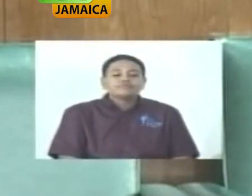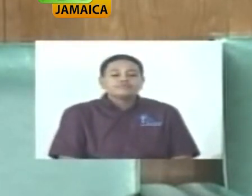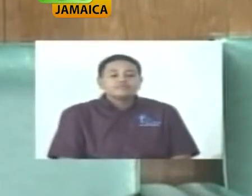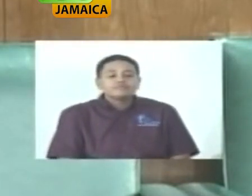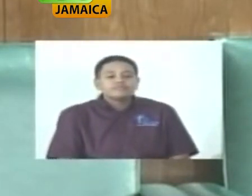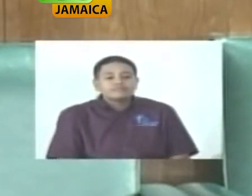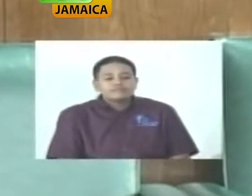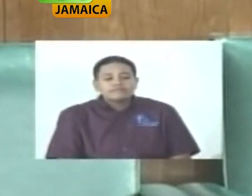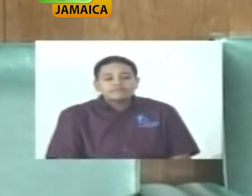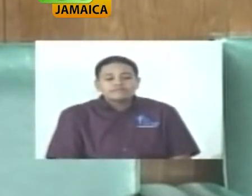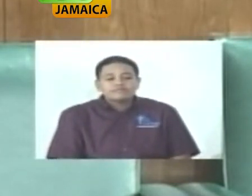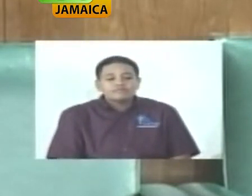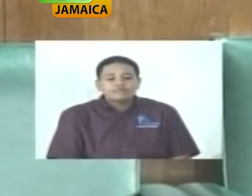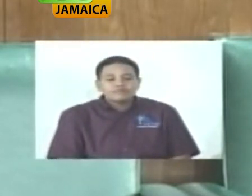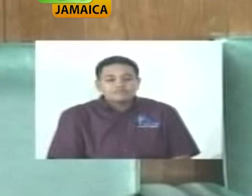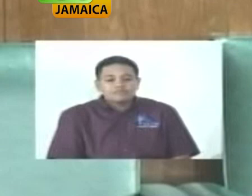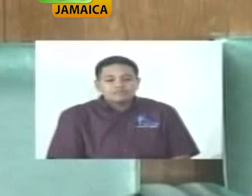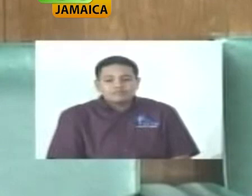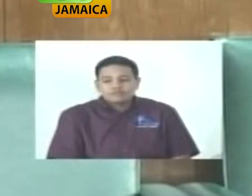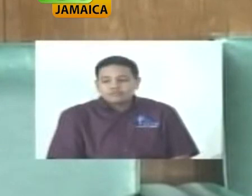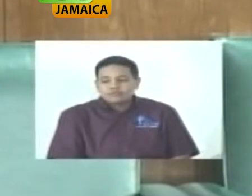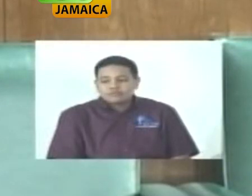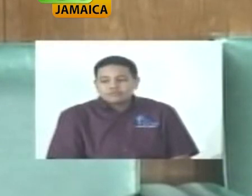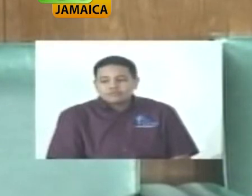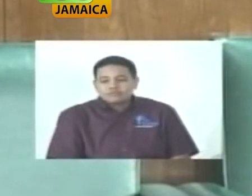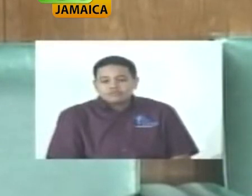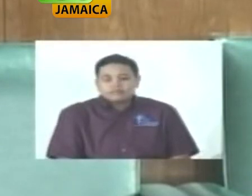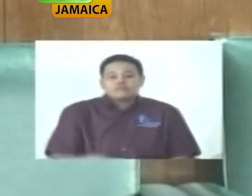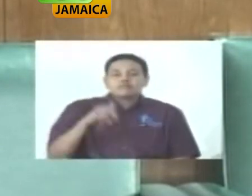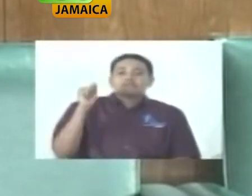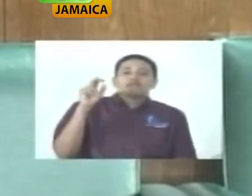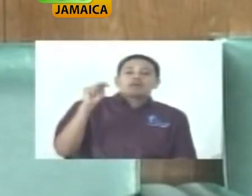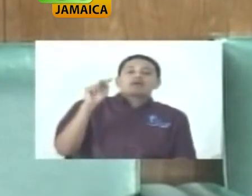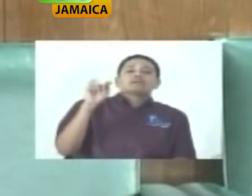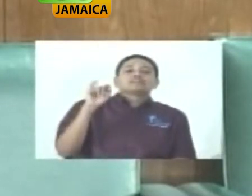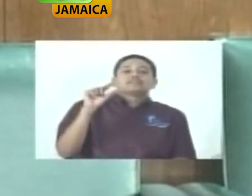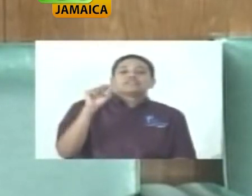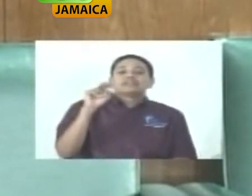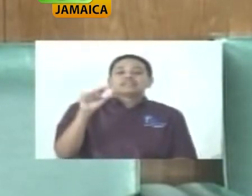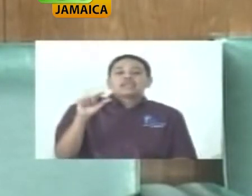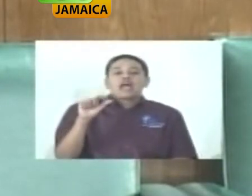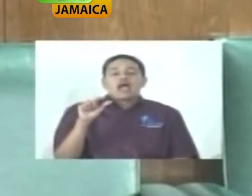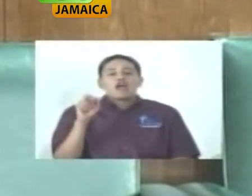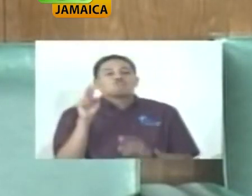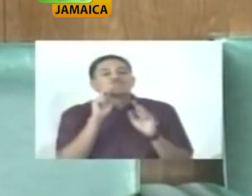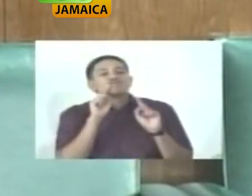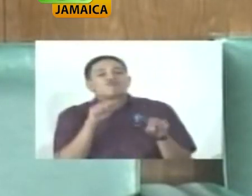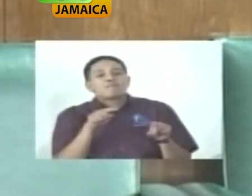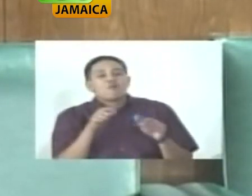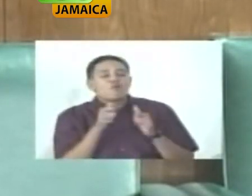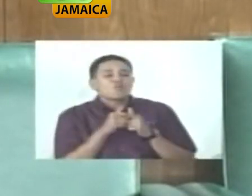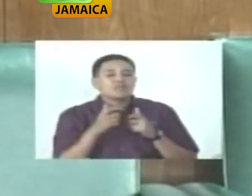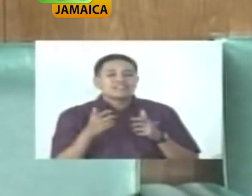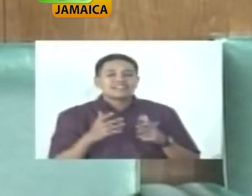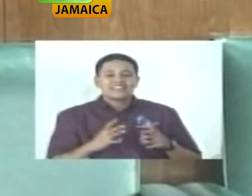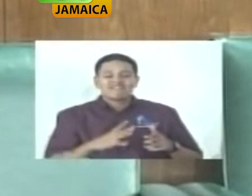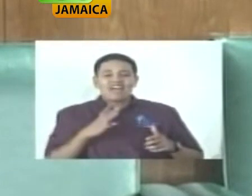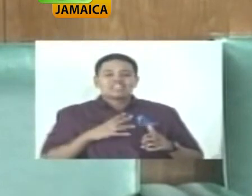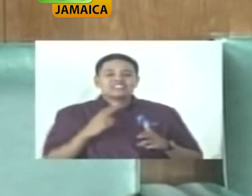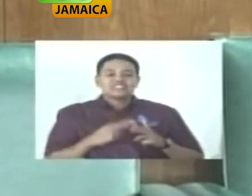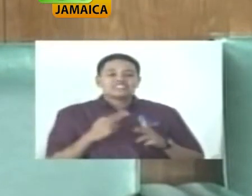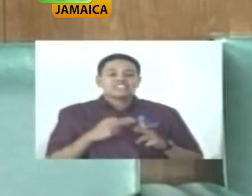anti-gang report with the fancy name of Criminal Justice Suppression of